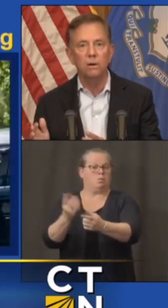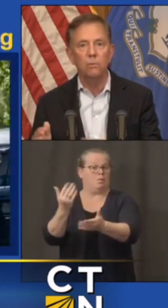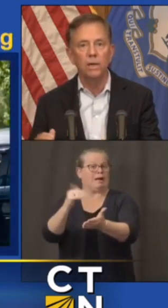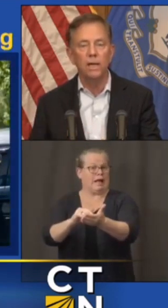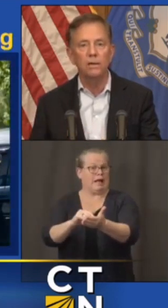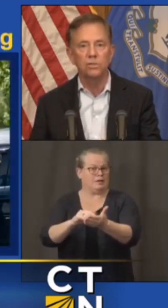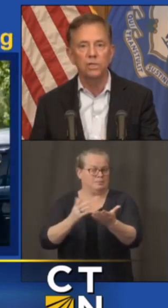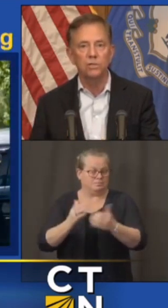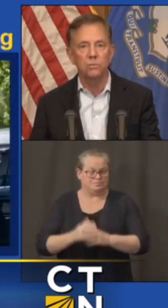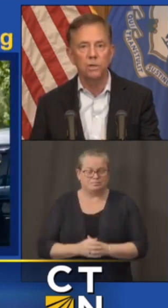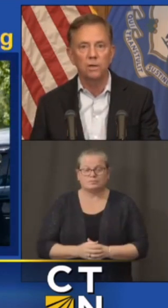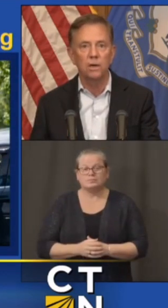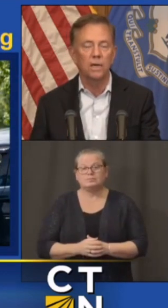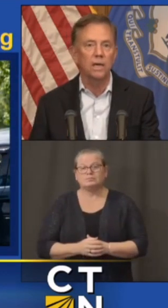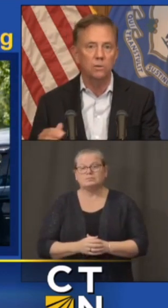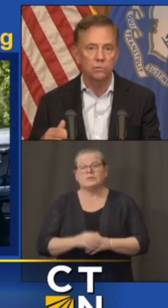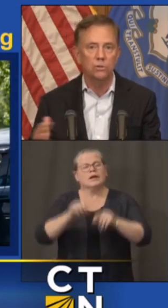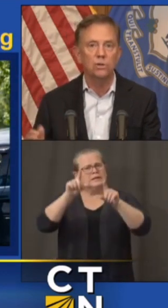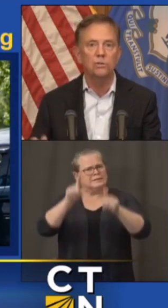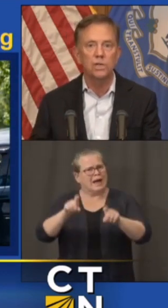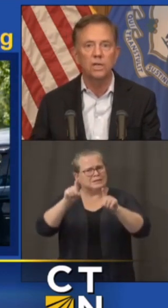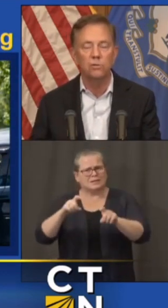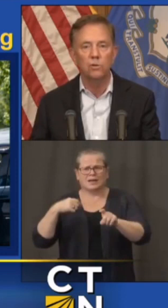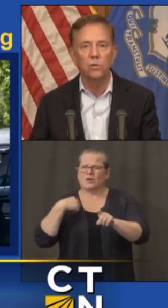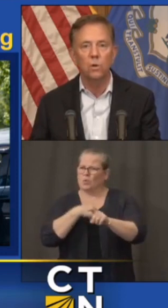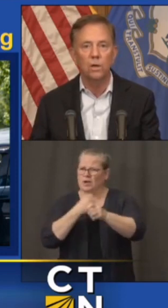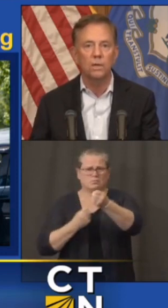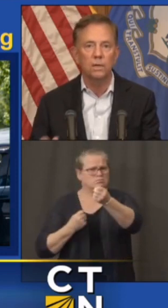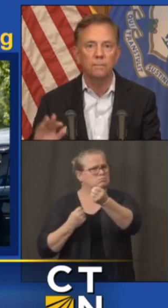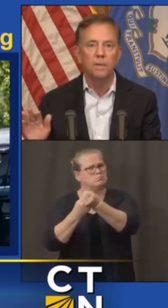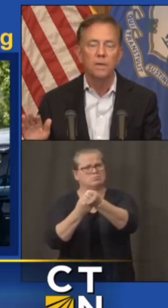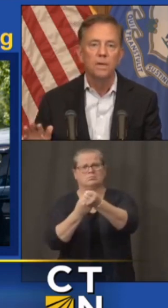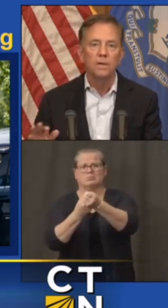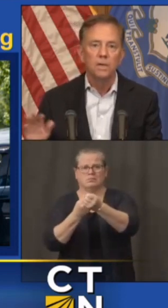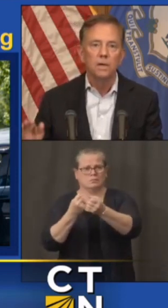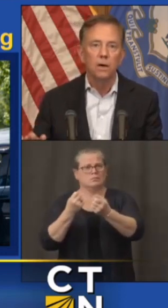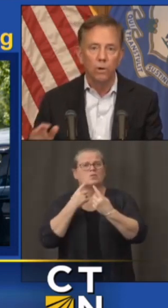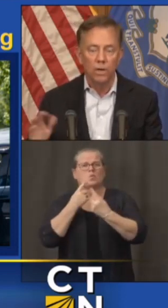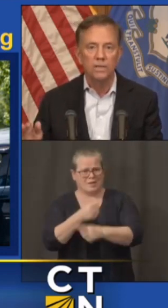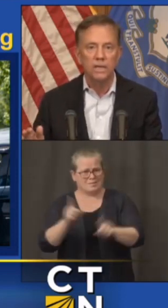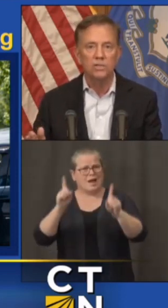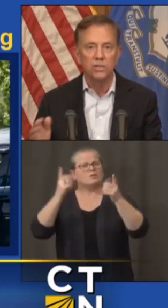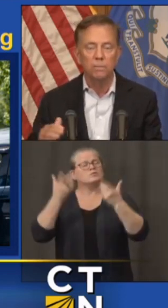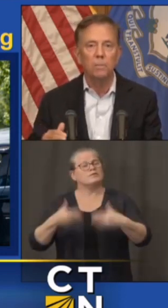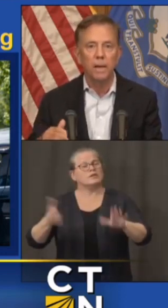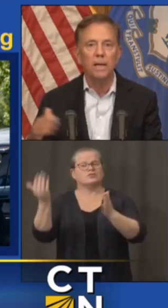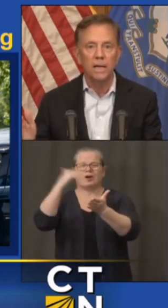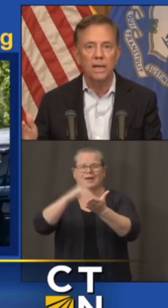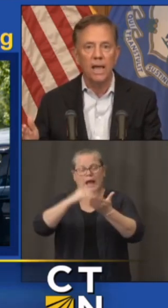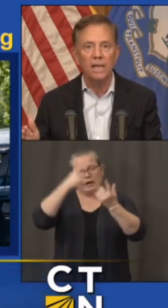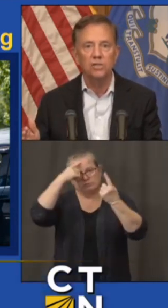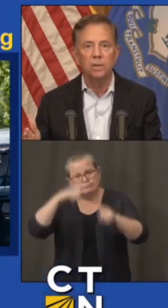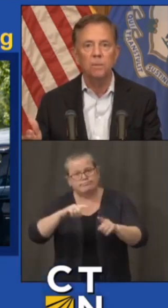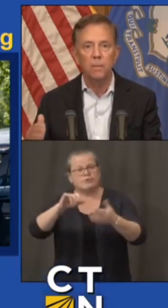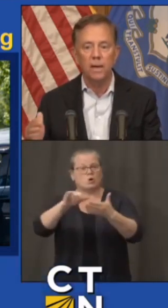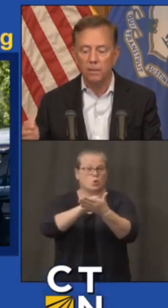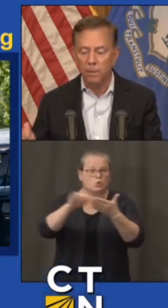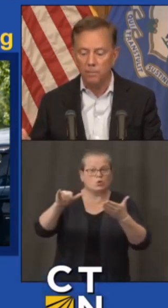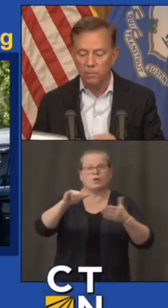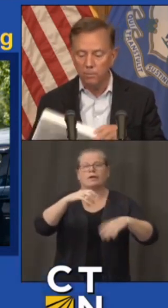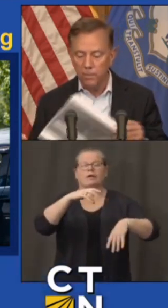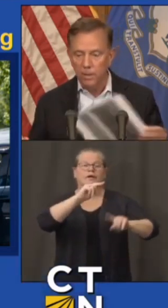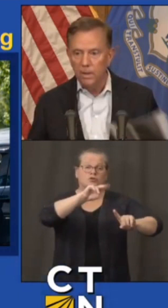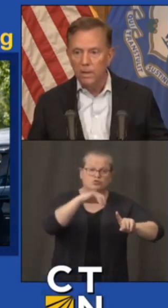testing. We announced this with, again, New Jersey and New York. We're going to test symptomatic and